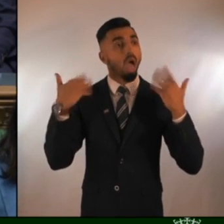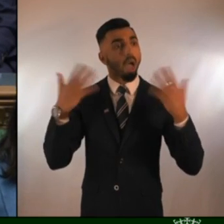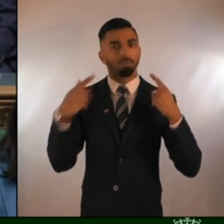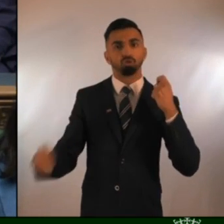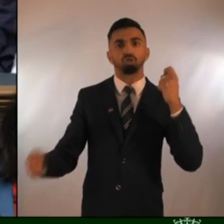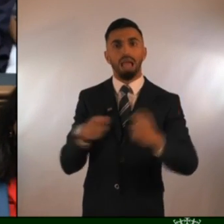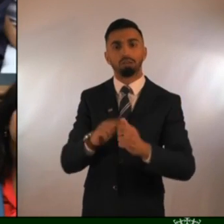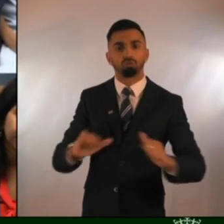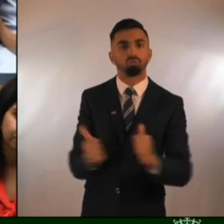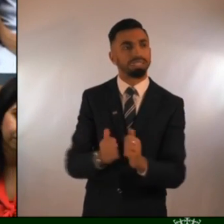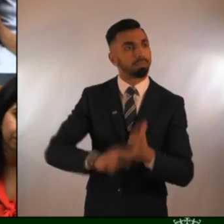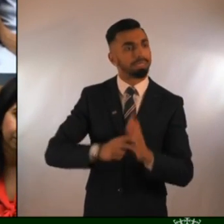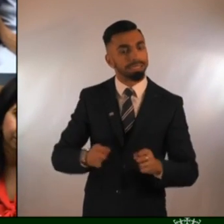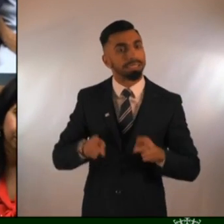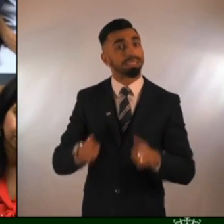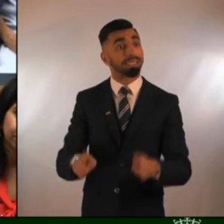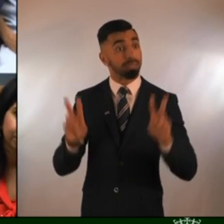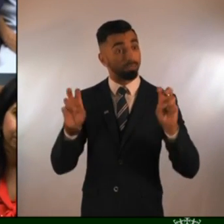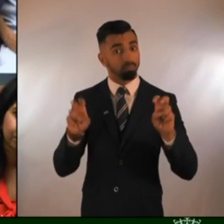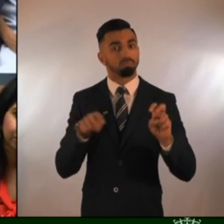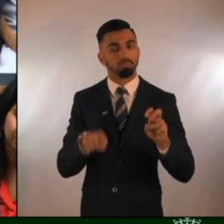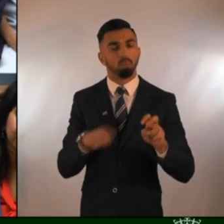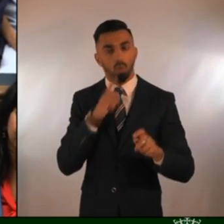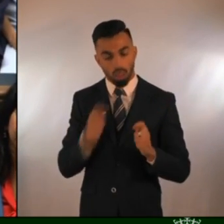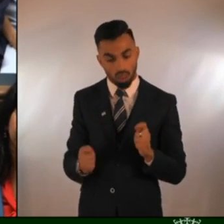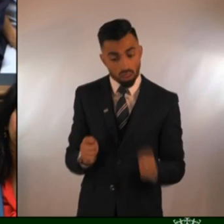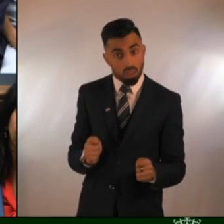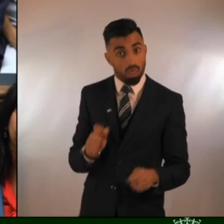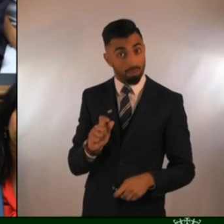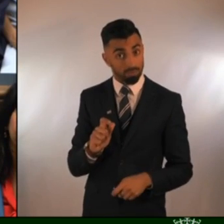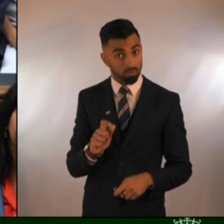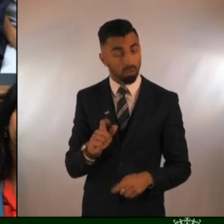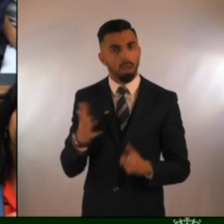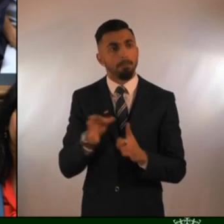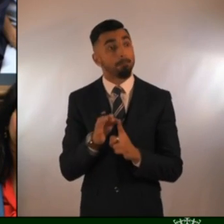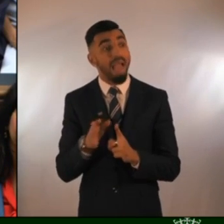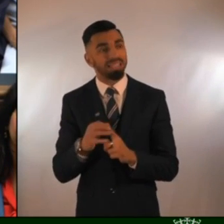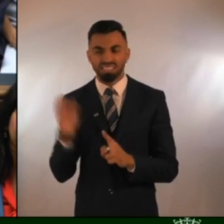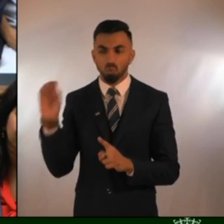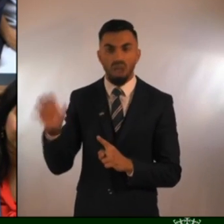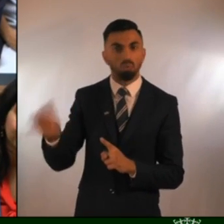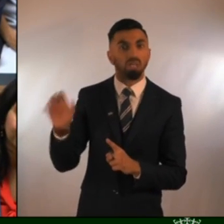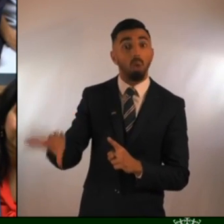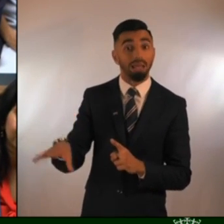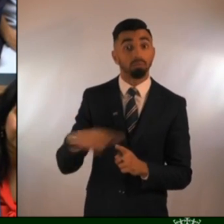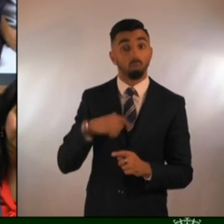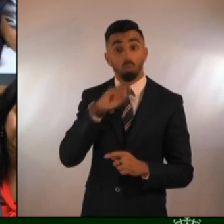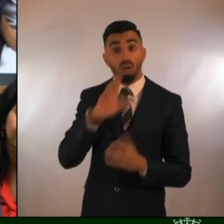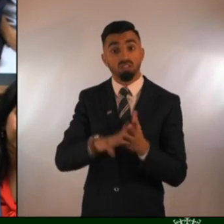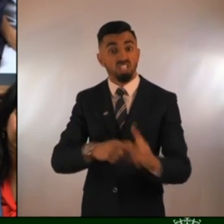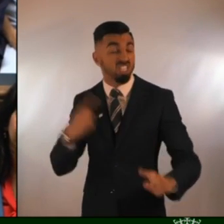of plastic waste, we will deliver our manifesto promise to introduce a new plastic packaging tax. From